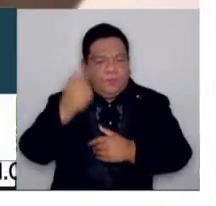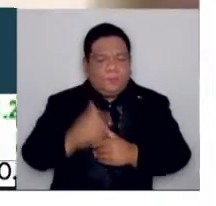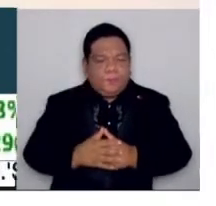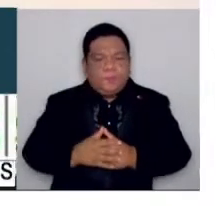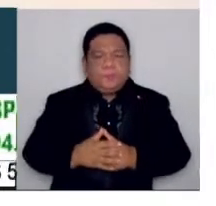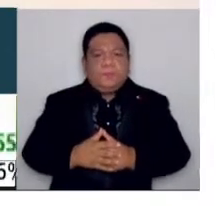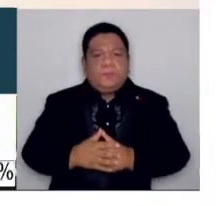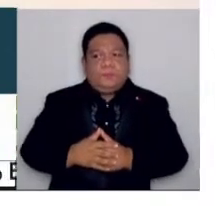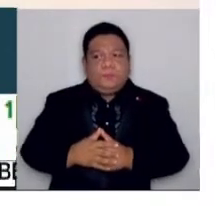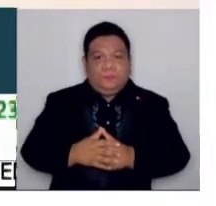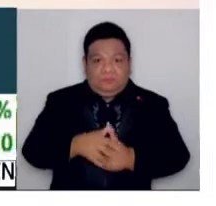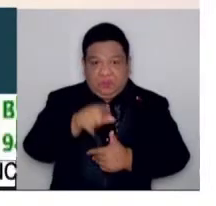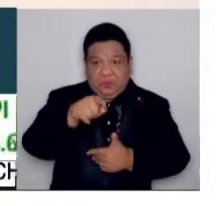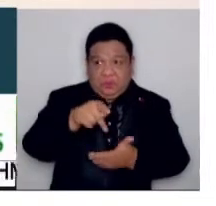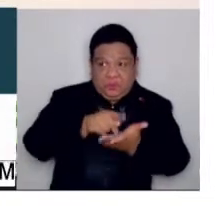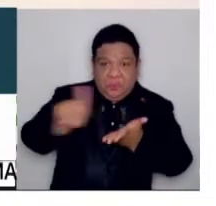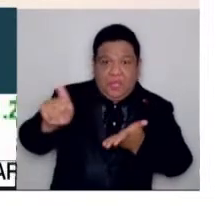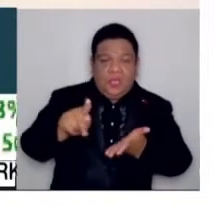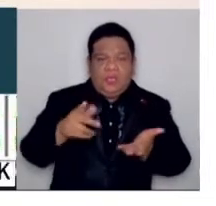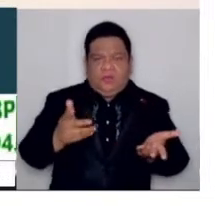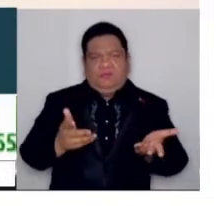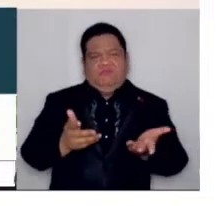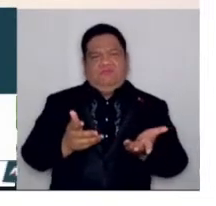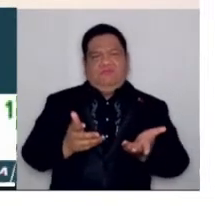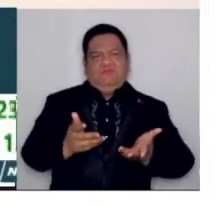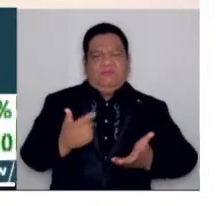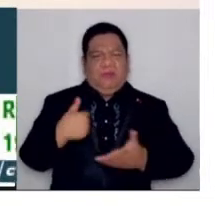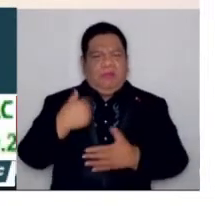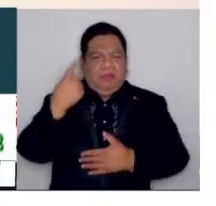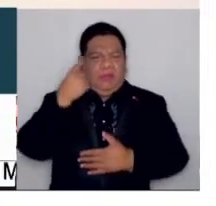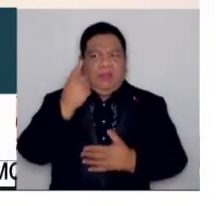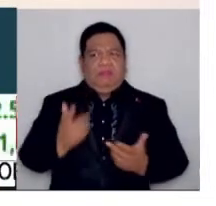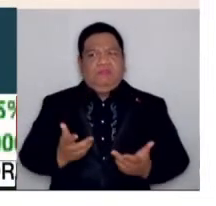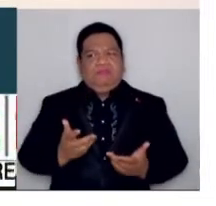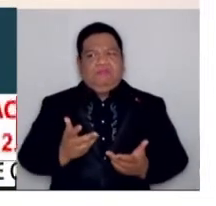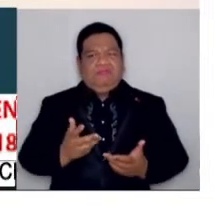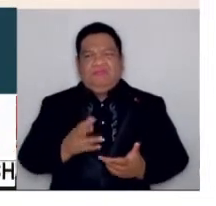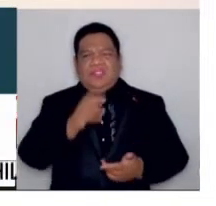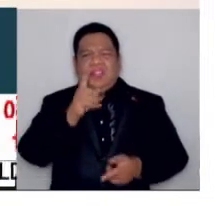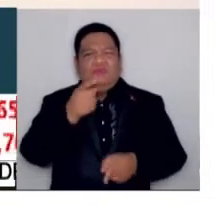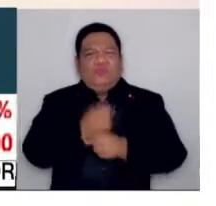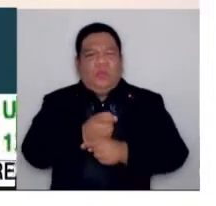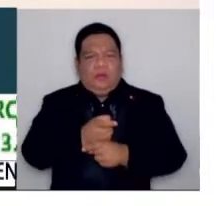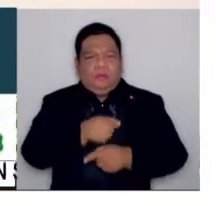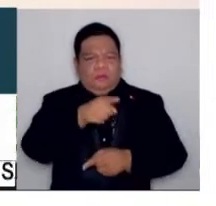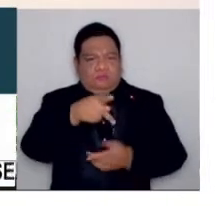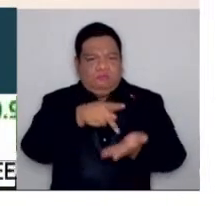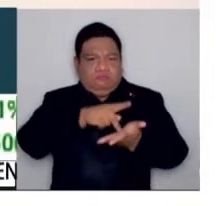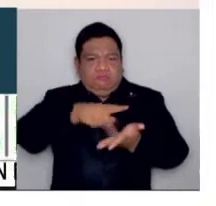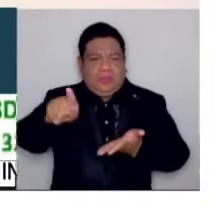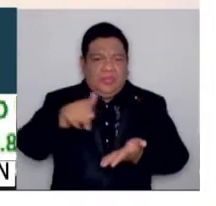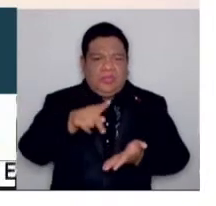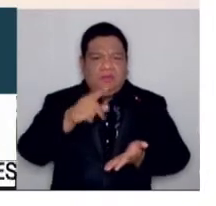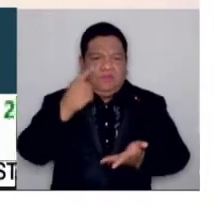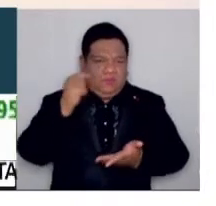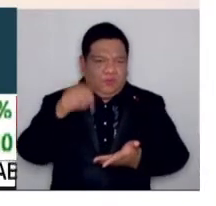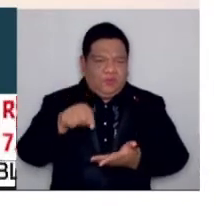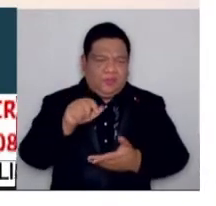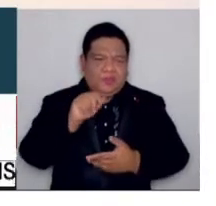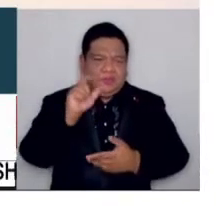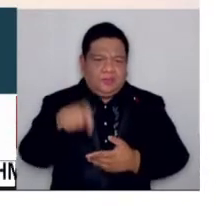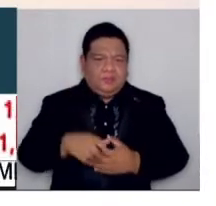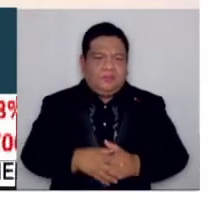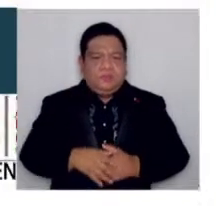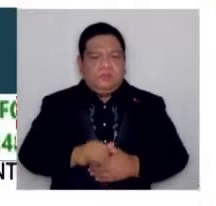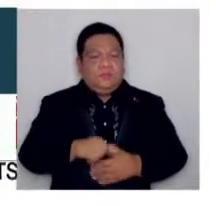tapos para bayaran ninyo yan. I think sabi ko nga hindi na tama yung magbayad pa sila para dito. We're going to talk more